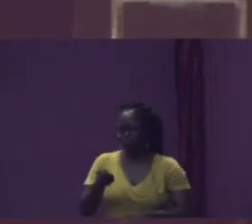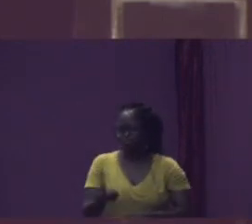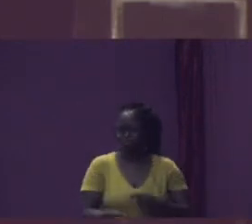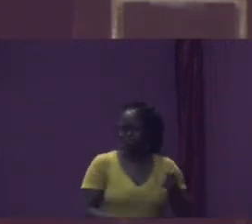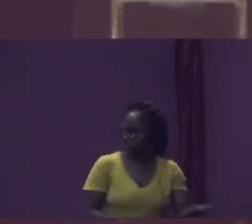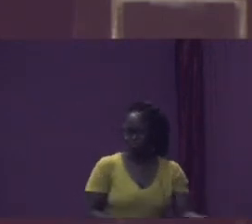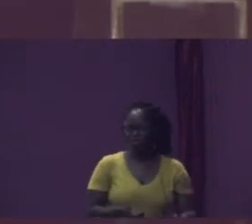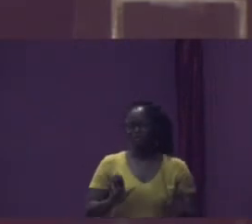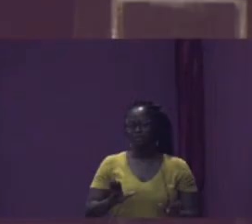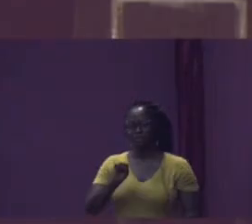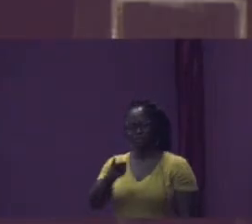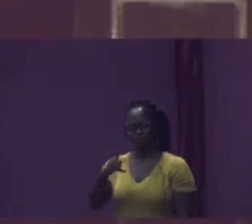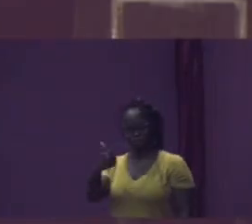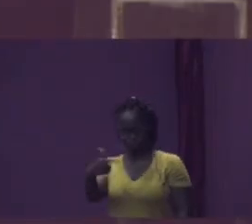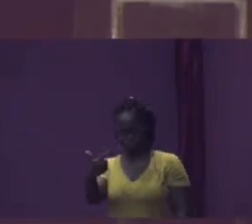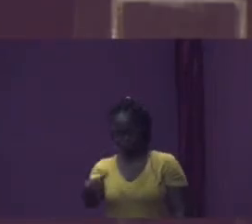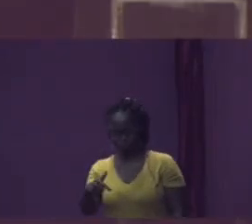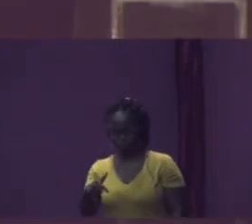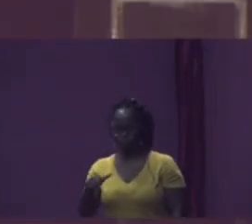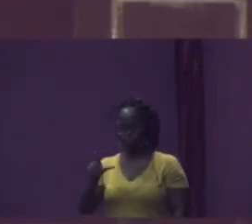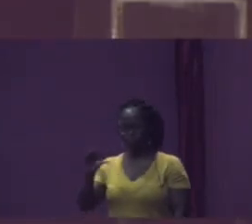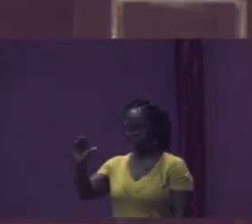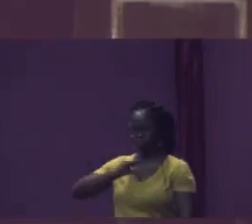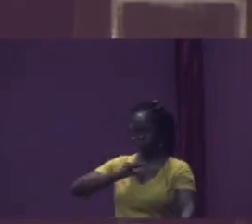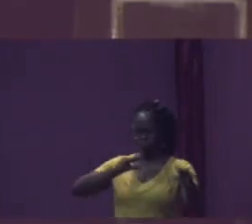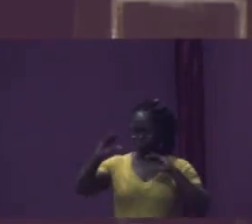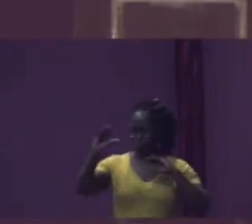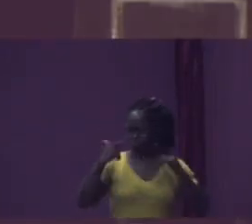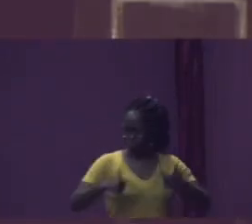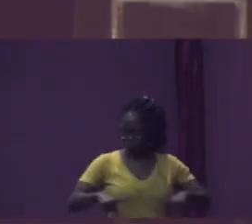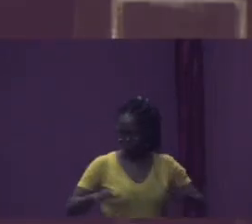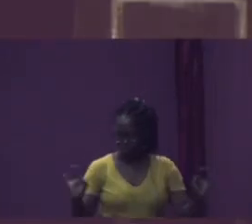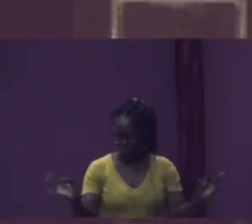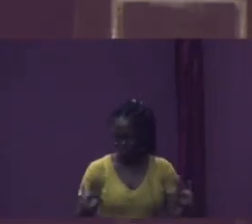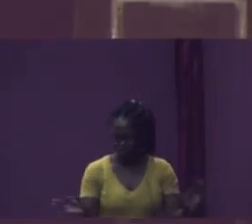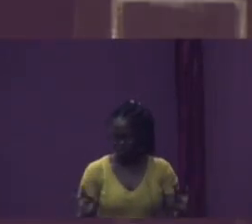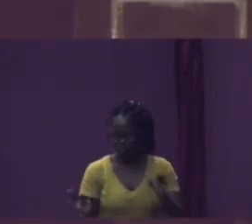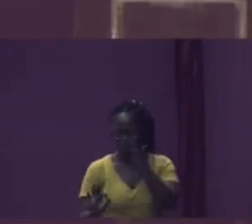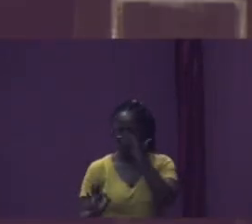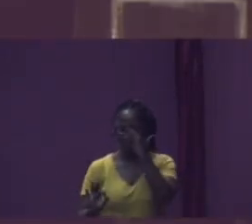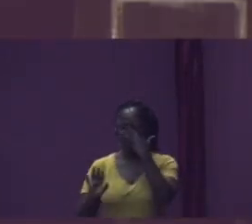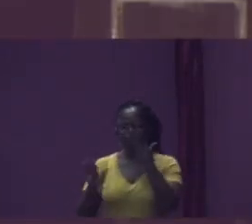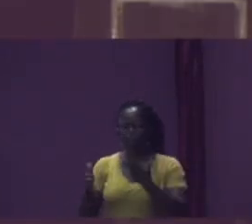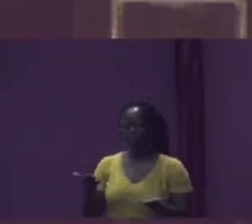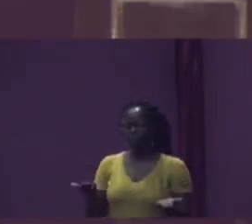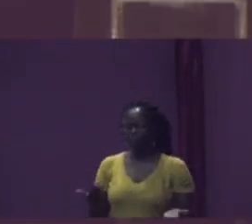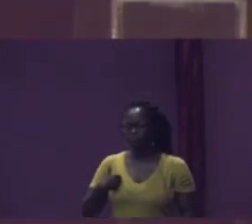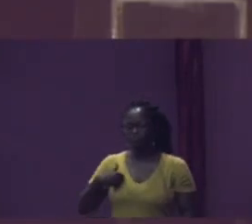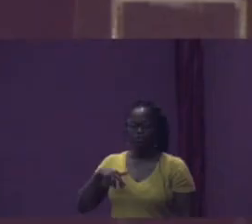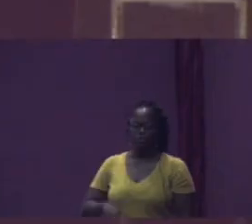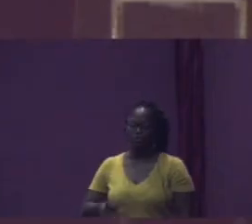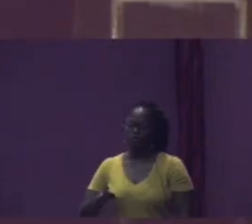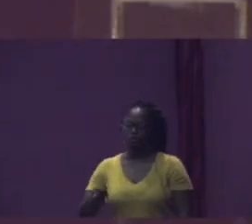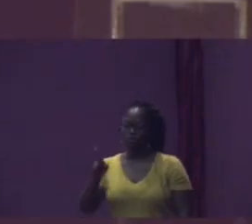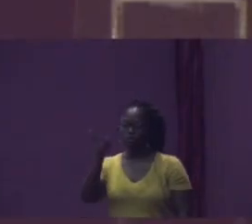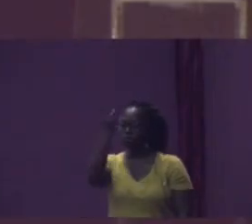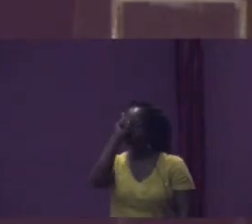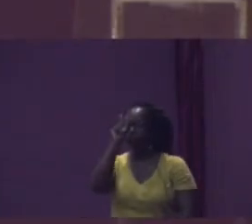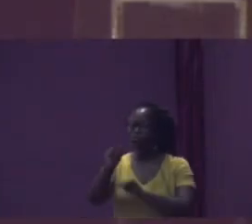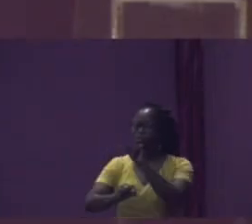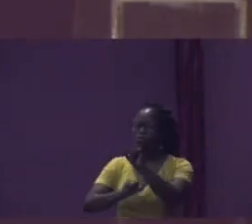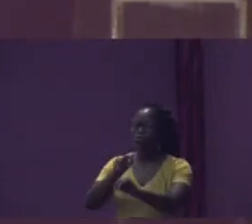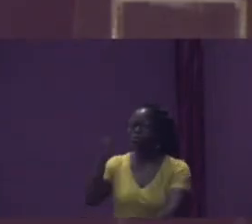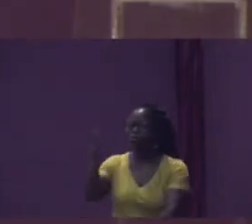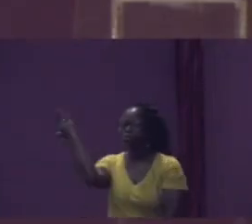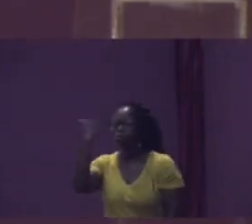below evidence-based standards. Perhaps it's not necessarily that we don't know what the evidence says, but we're unable to provide it.